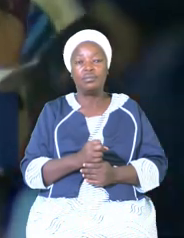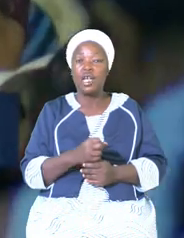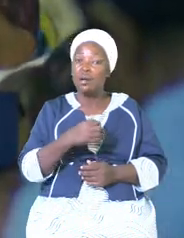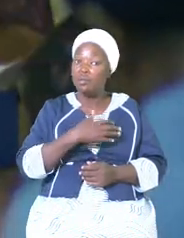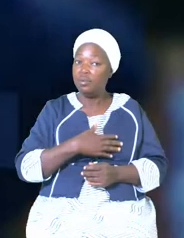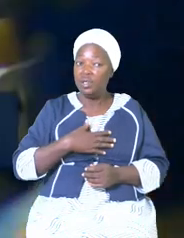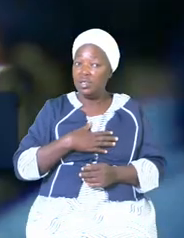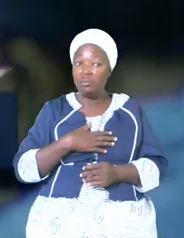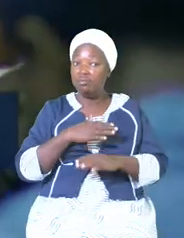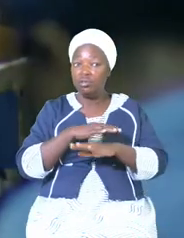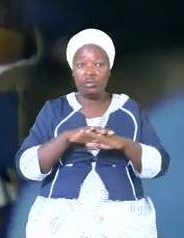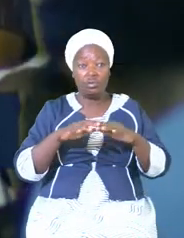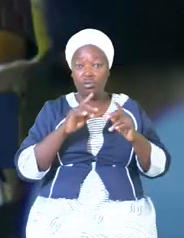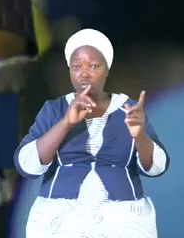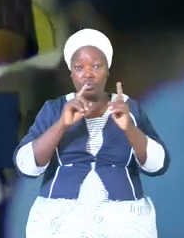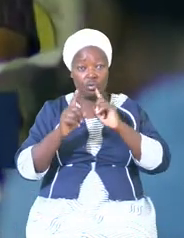can continue.